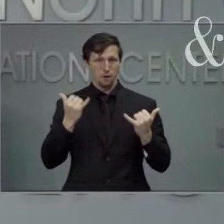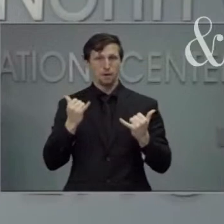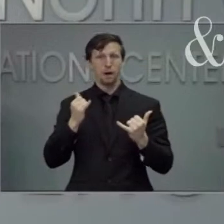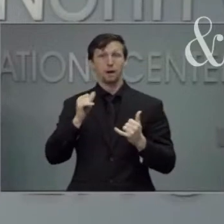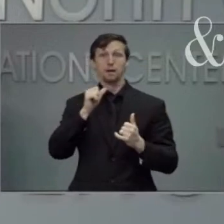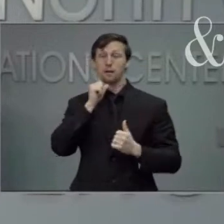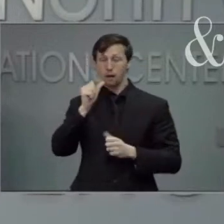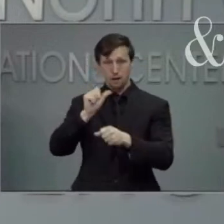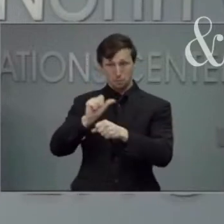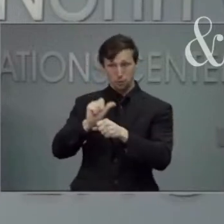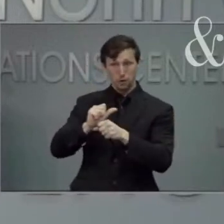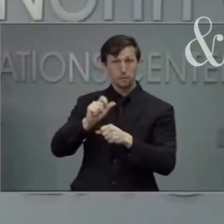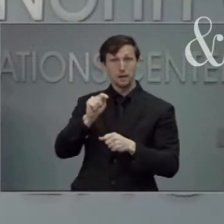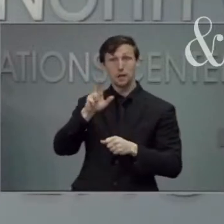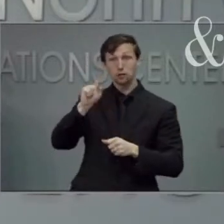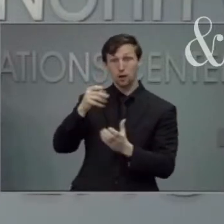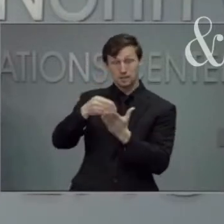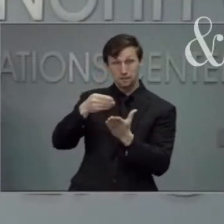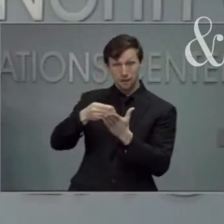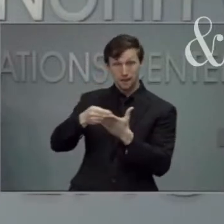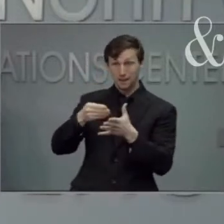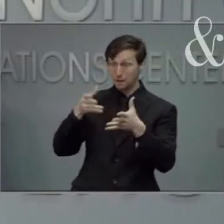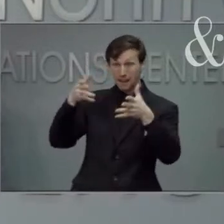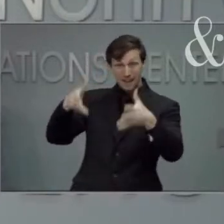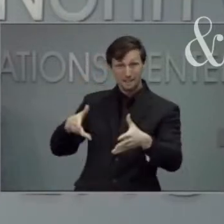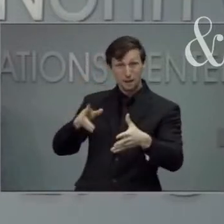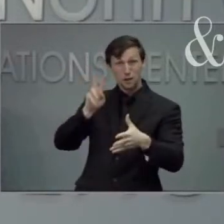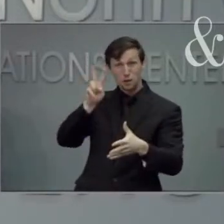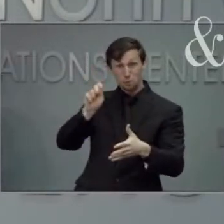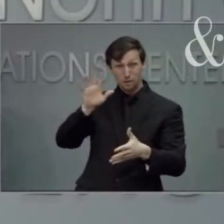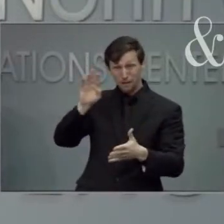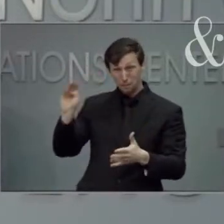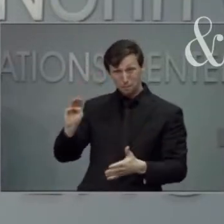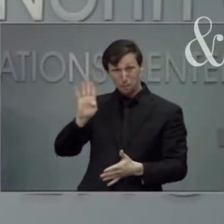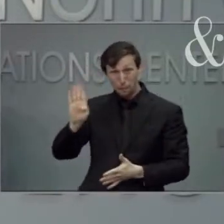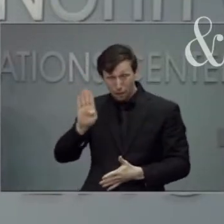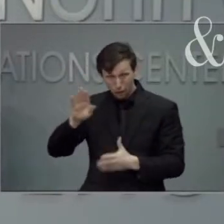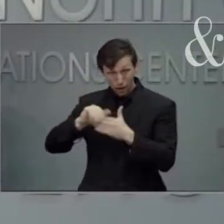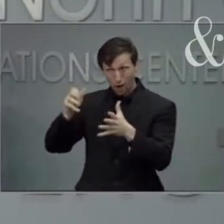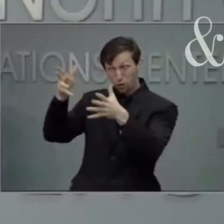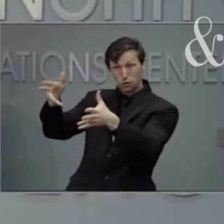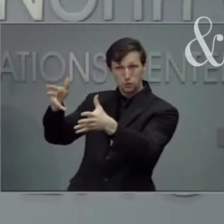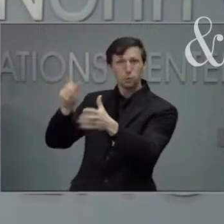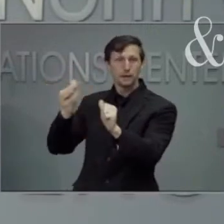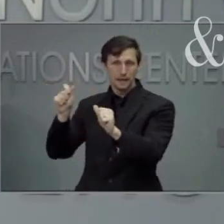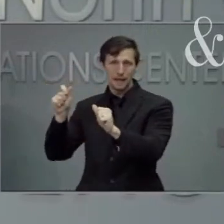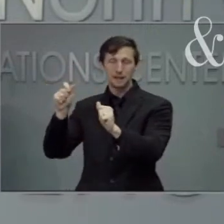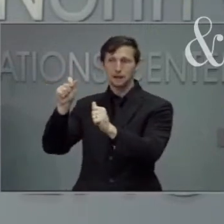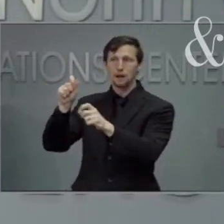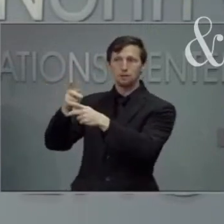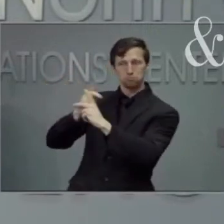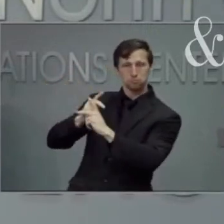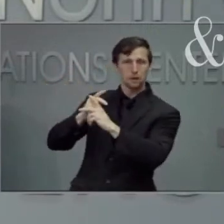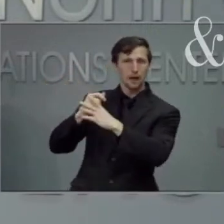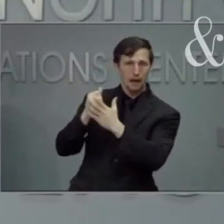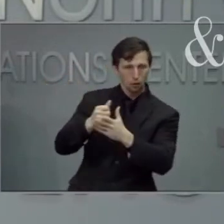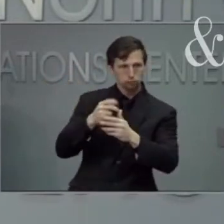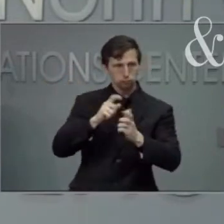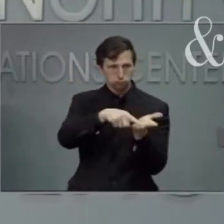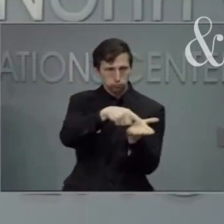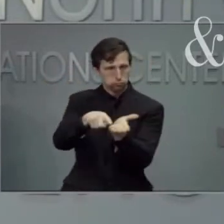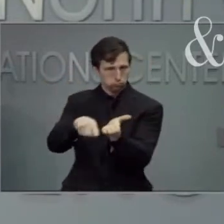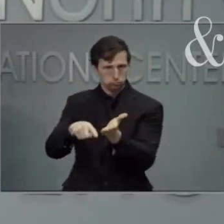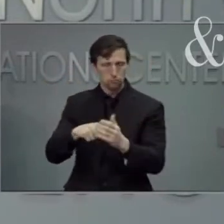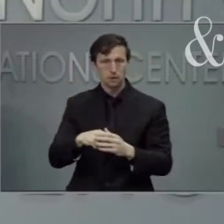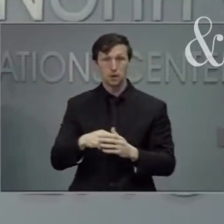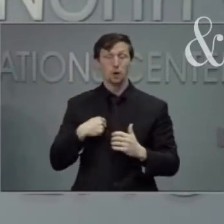trust fund balance can get people help right now. This budget proposes extending the maximum duration of benefits to